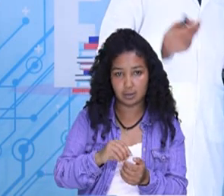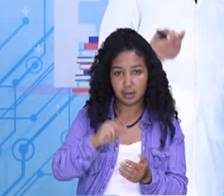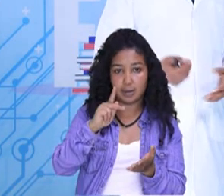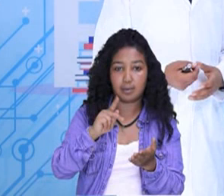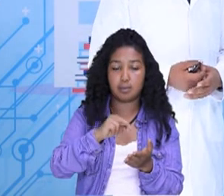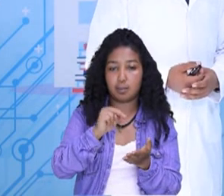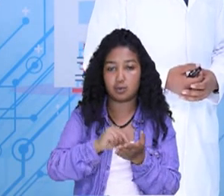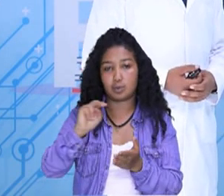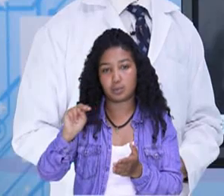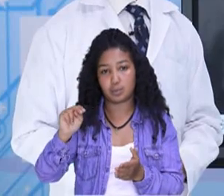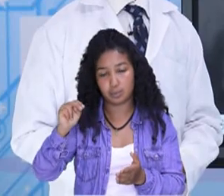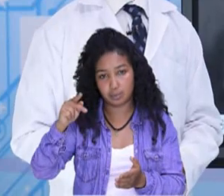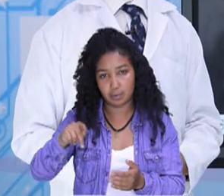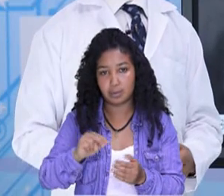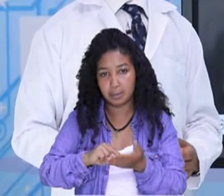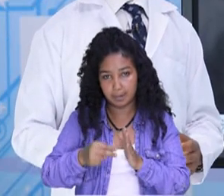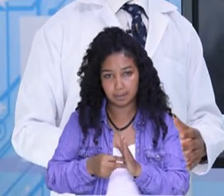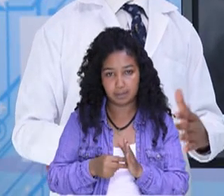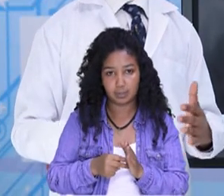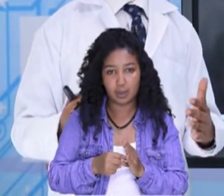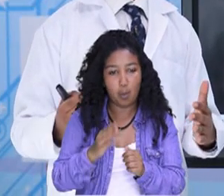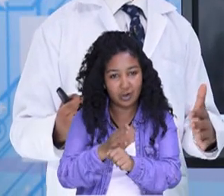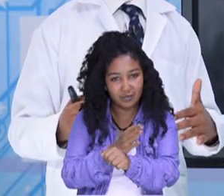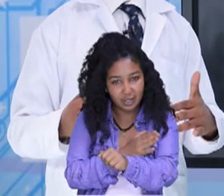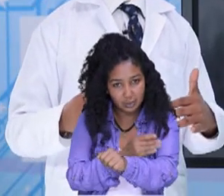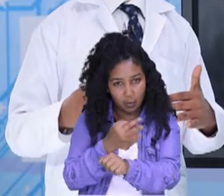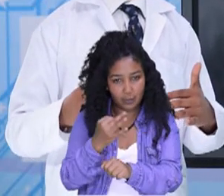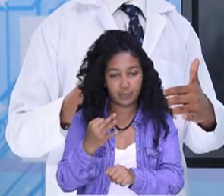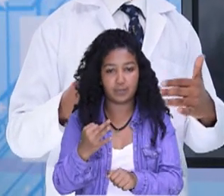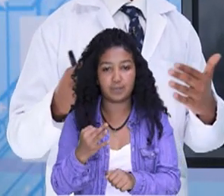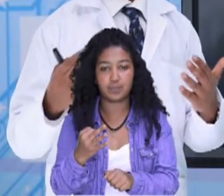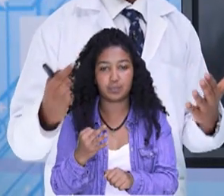prokaryotes. Post-transcriptional process means modification of